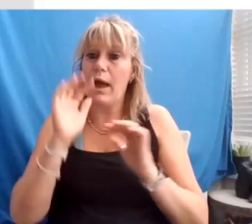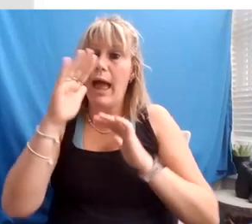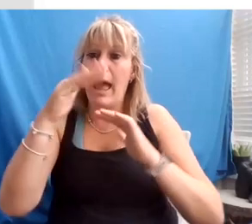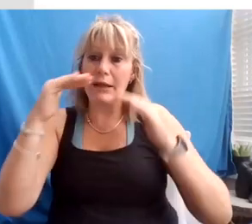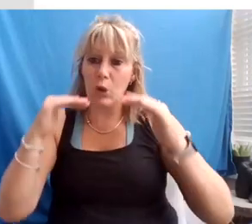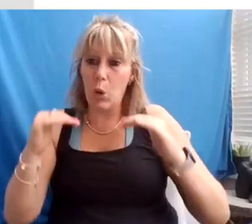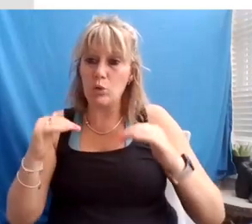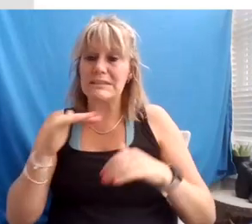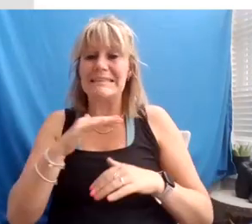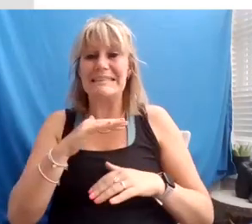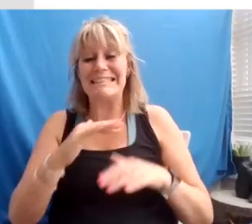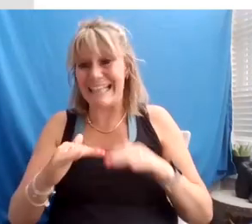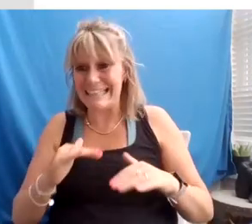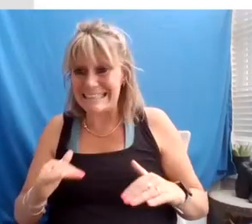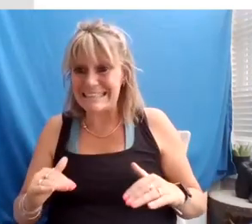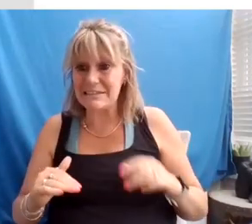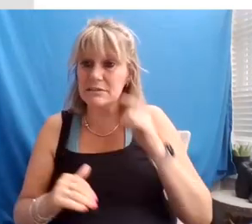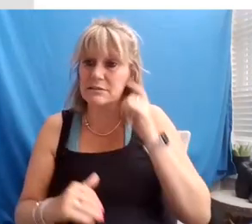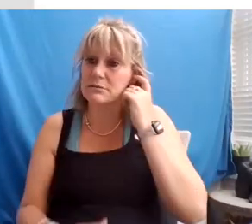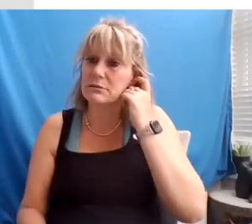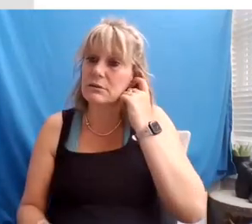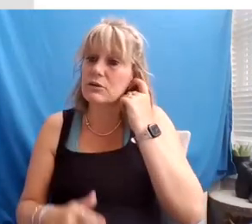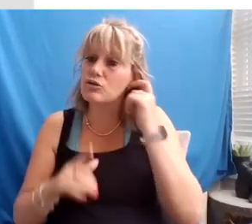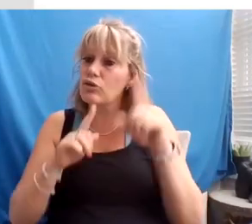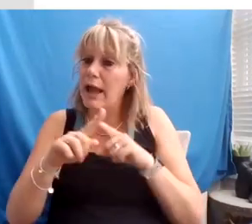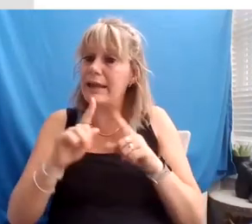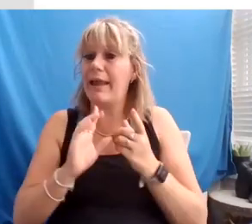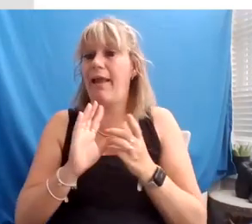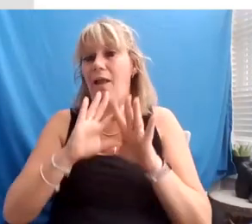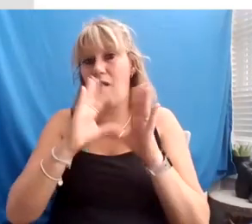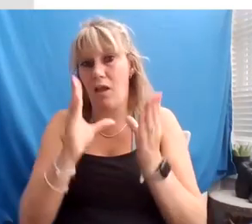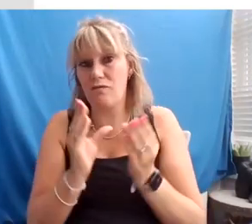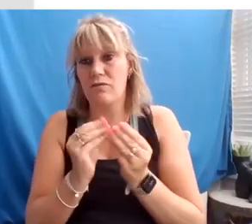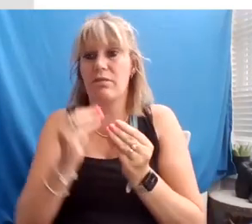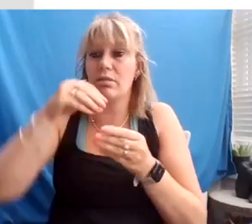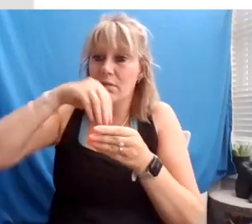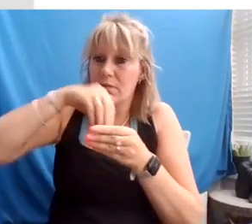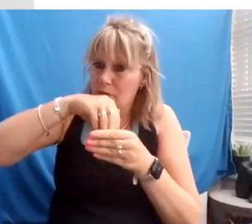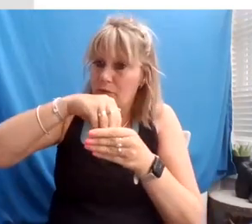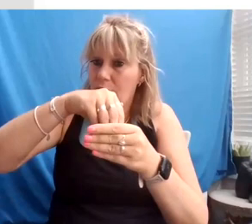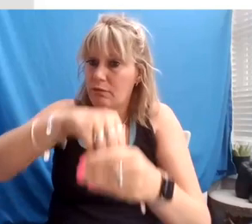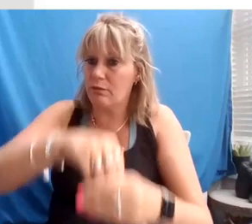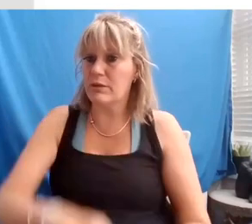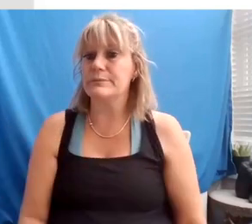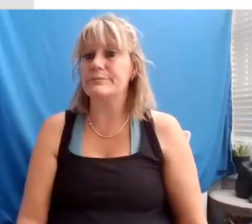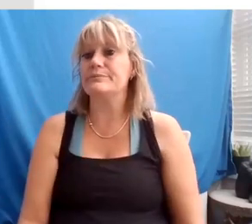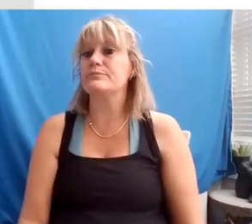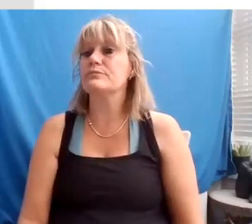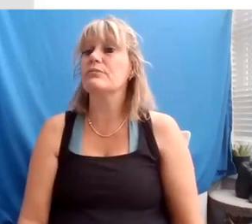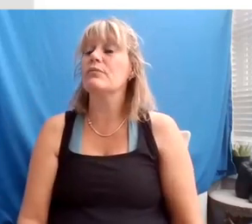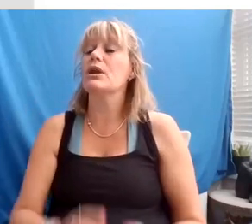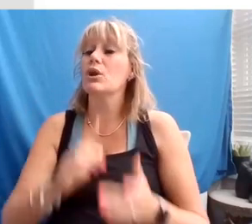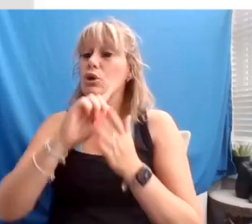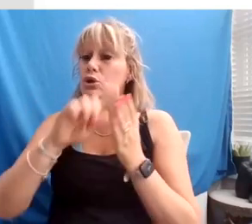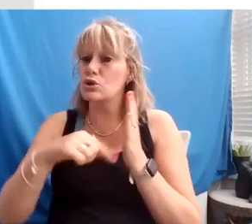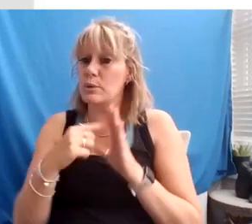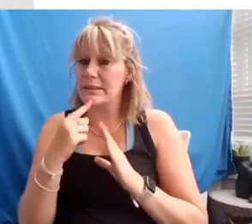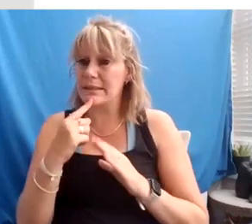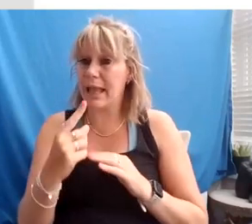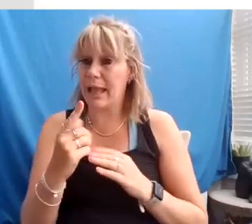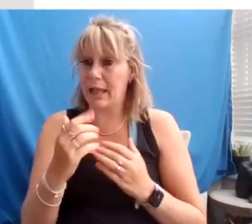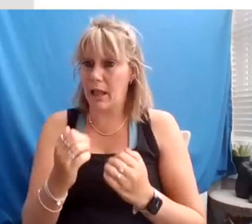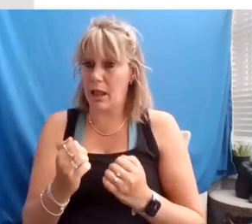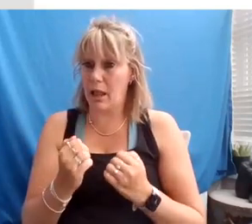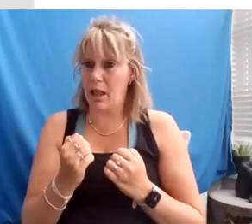kids, and just want to get everyone involved. Yeah, so I mean, I have to say that under our insurance, I